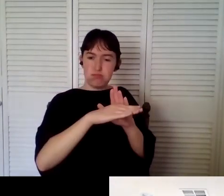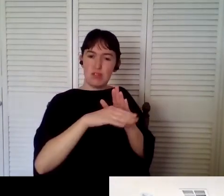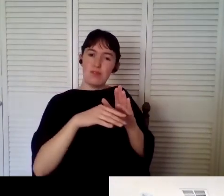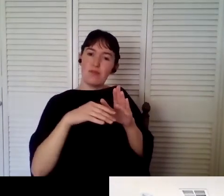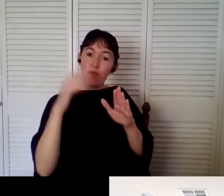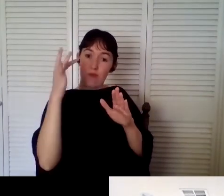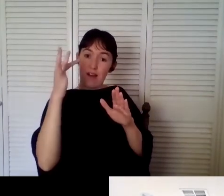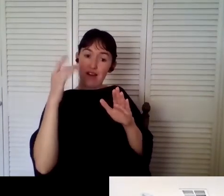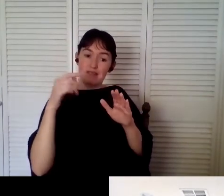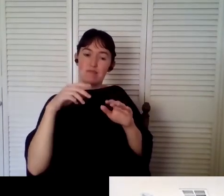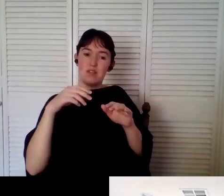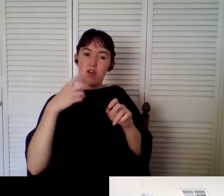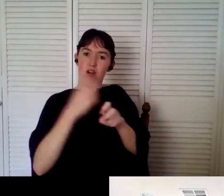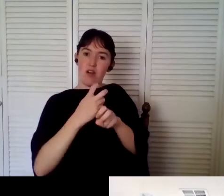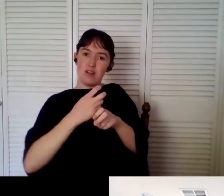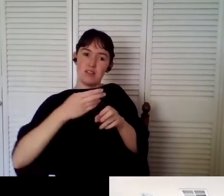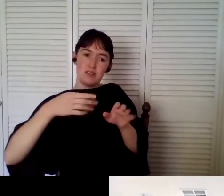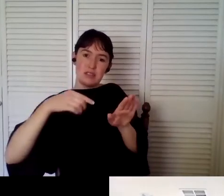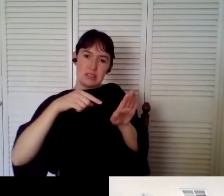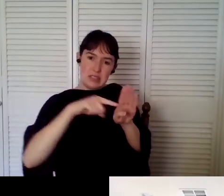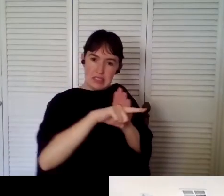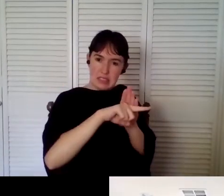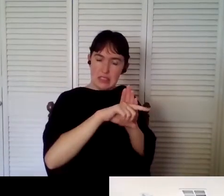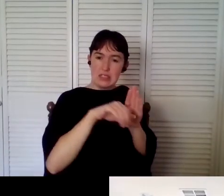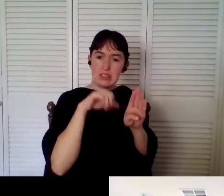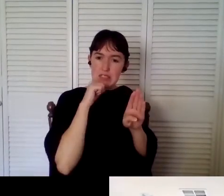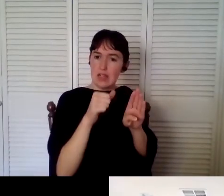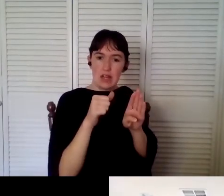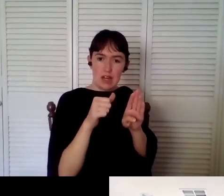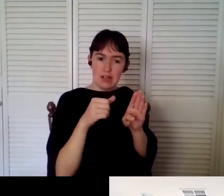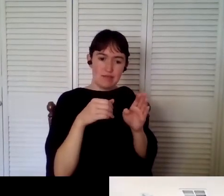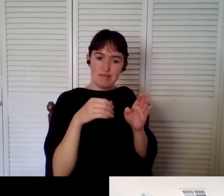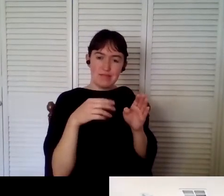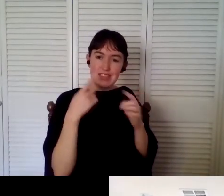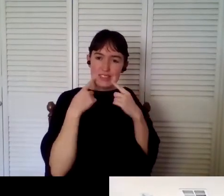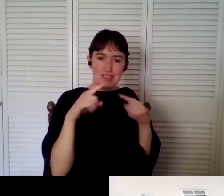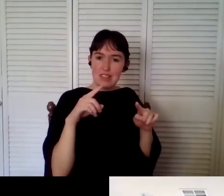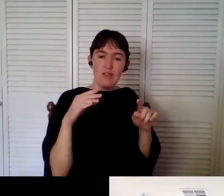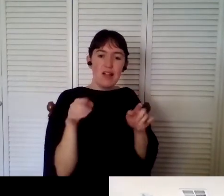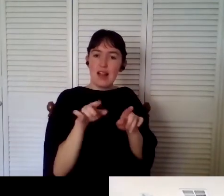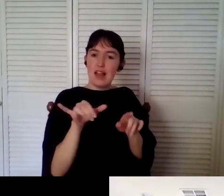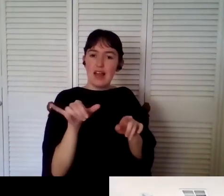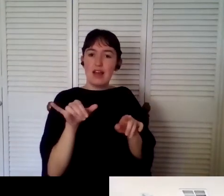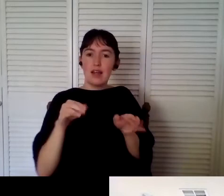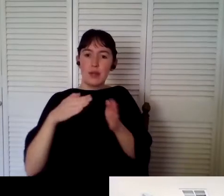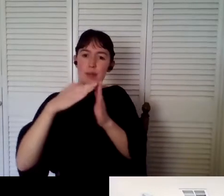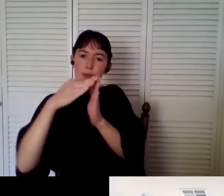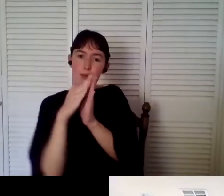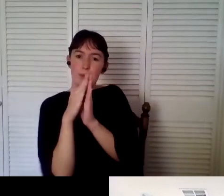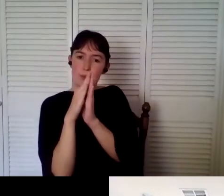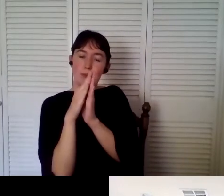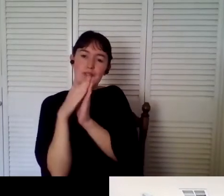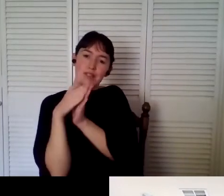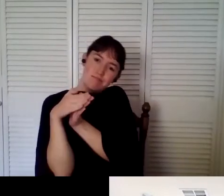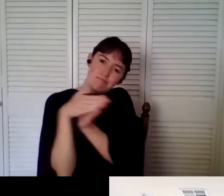you know, thicker and rounder, and this part here is not cutting, it's just the edges that are cutting. Right. But it would be more durable. So something that's thinner